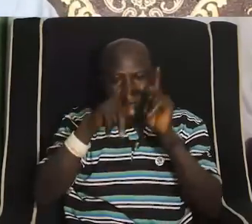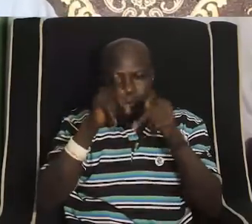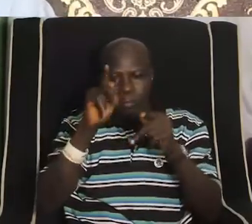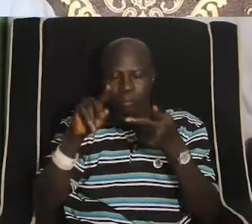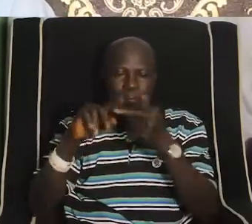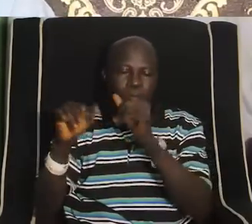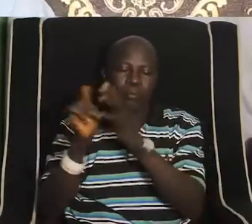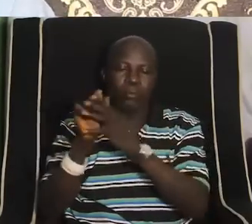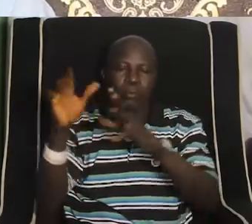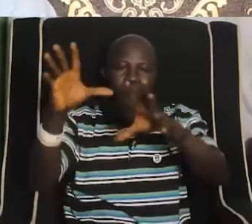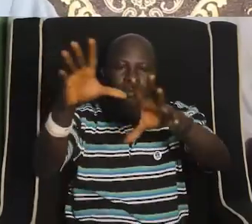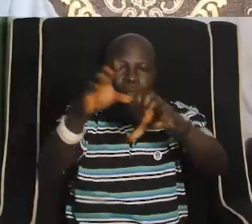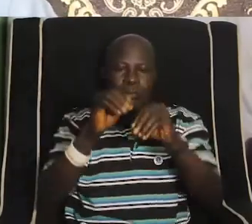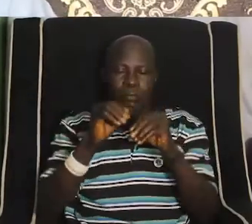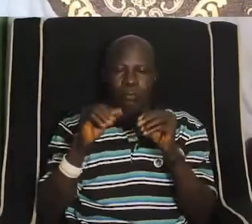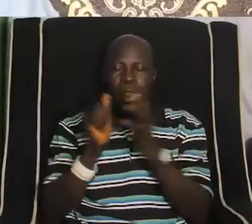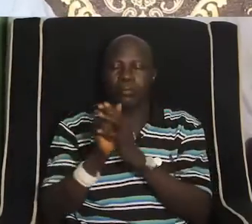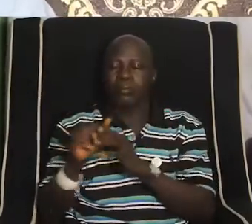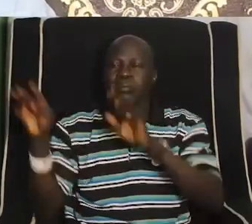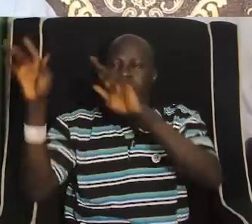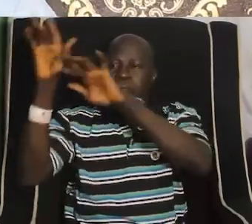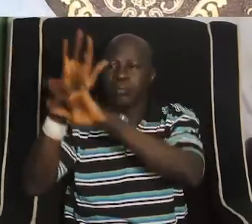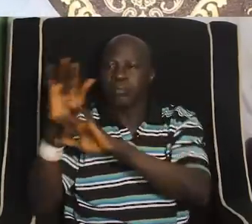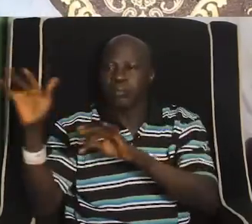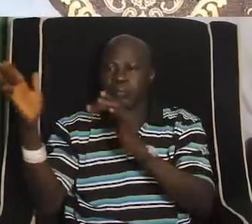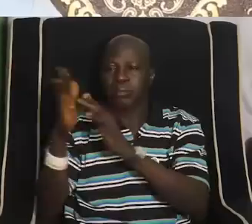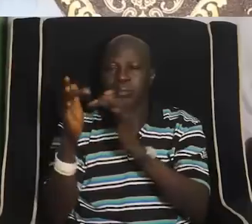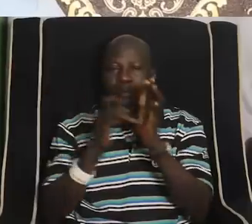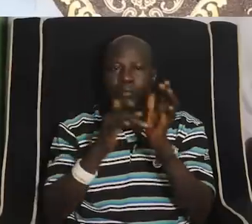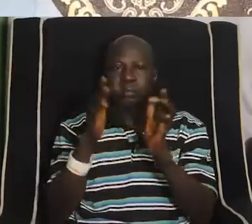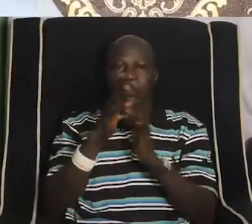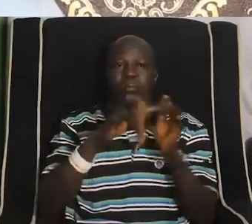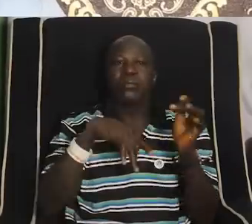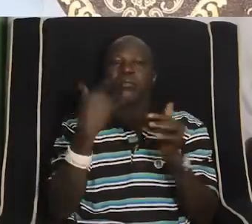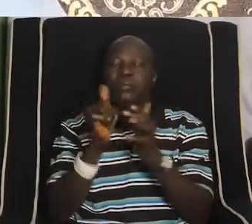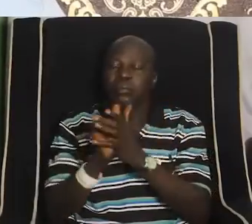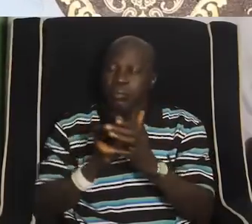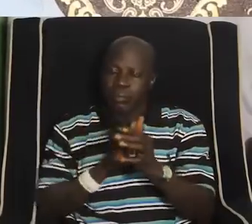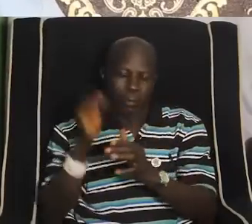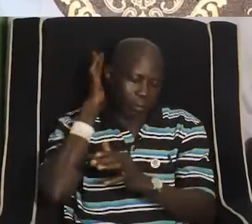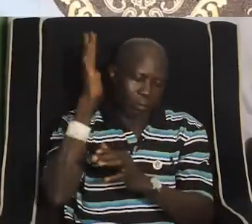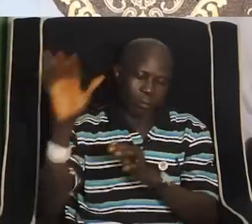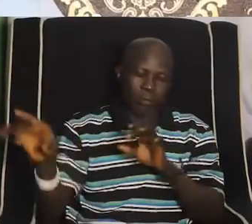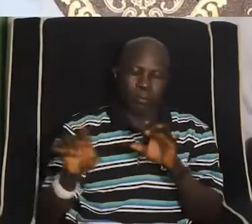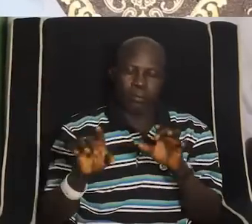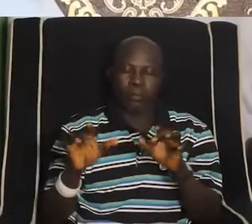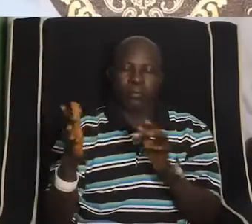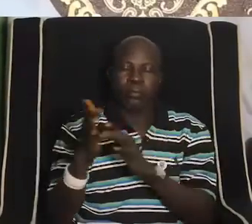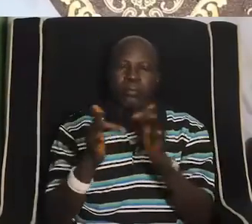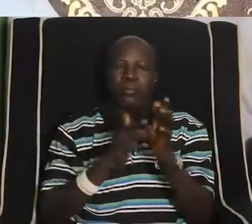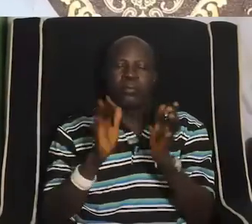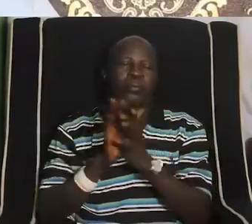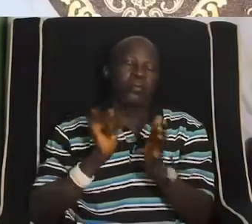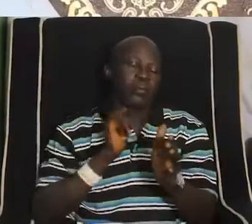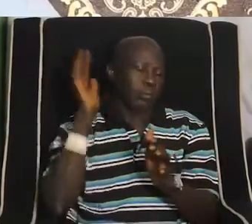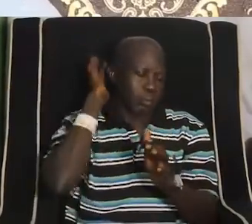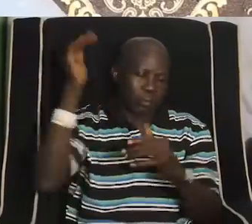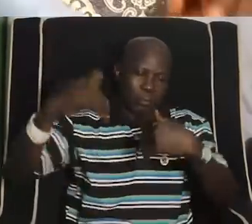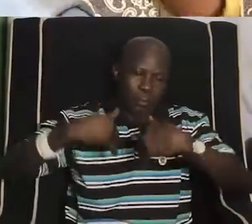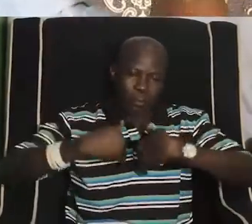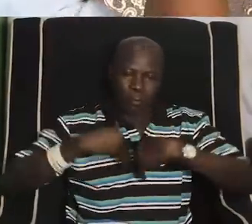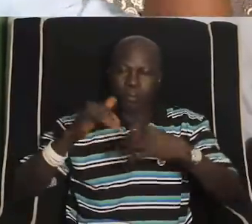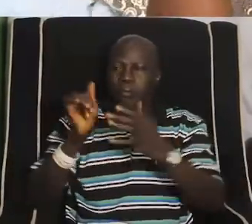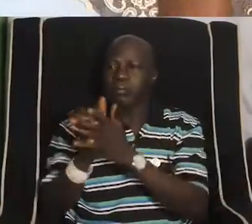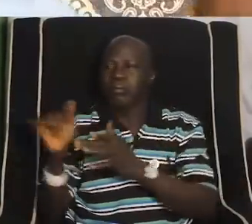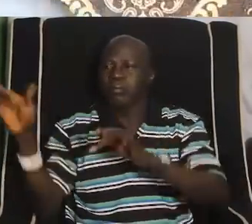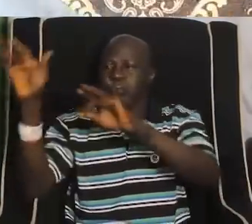rà ánú gbà. For those that have obtained mercy. Ìwé mọ́ wípé. The Bible says. Èmi máa sàánú fún. Àwọn tí èmi ó sàánú fún. I will have mercy on whom